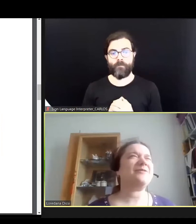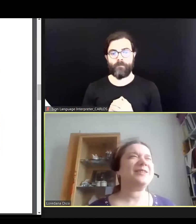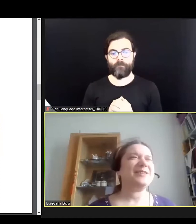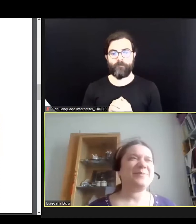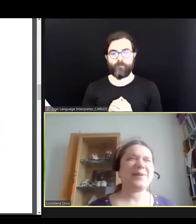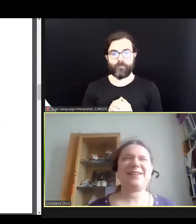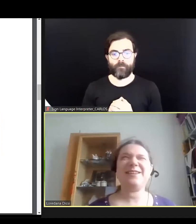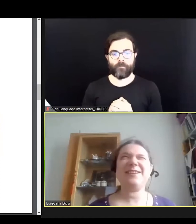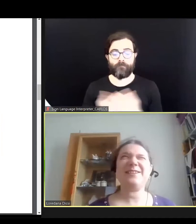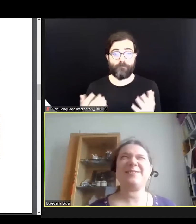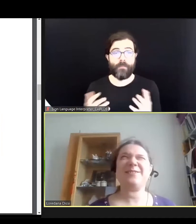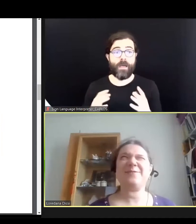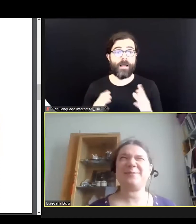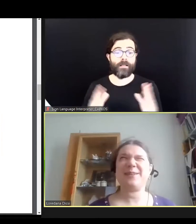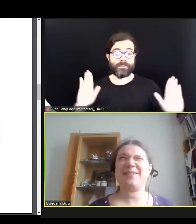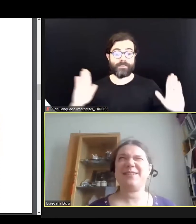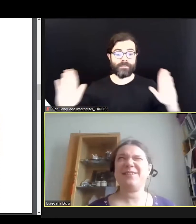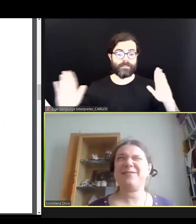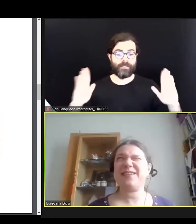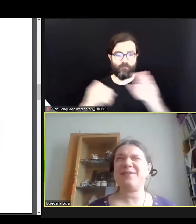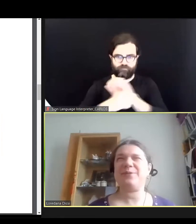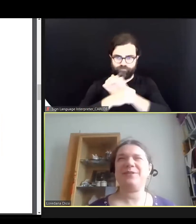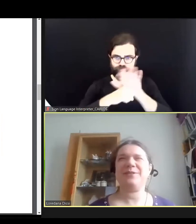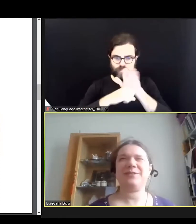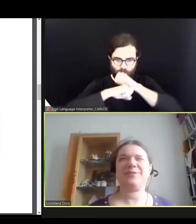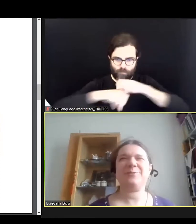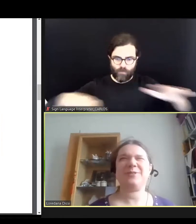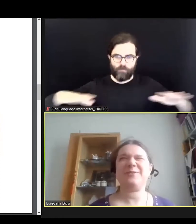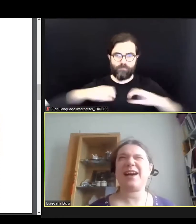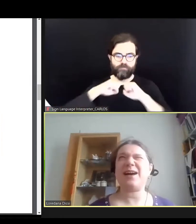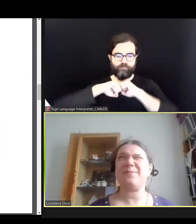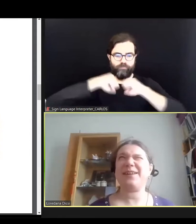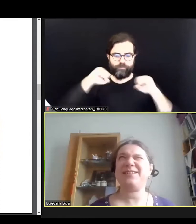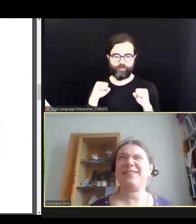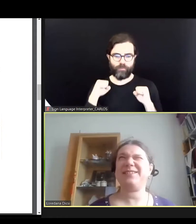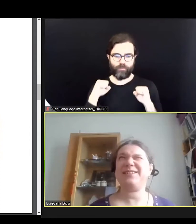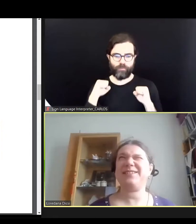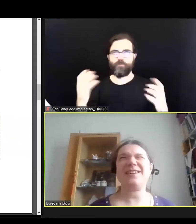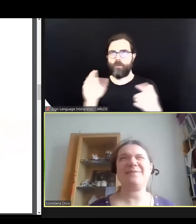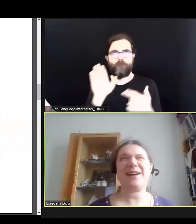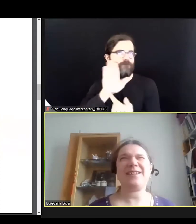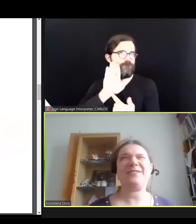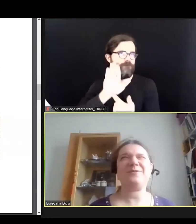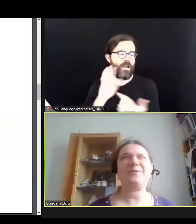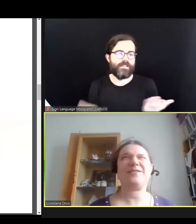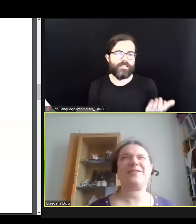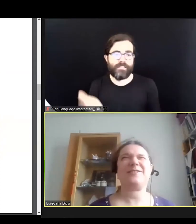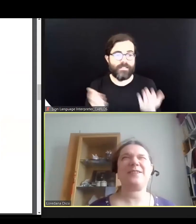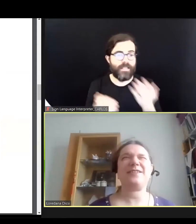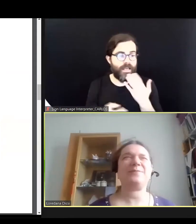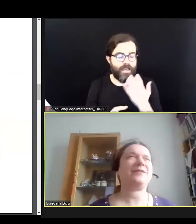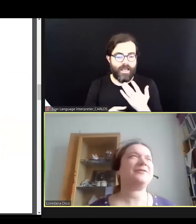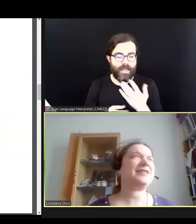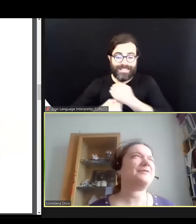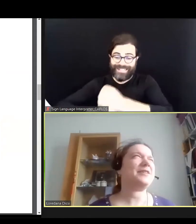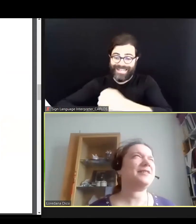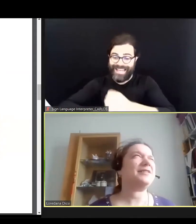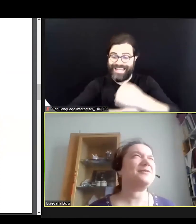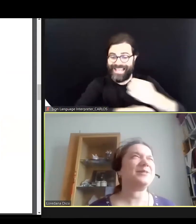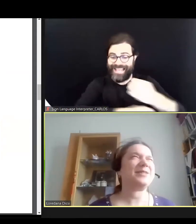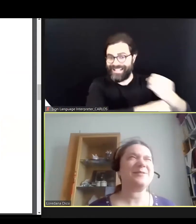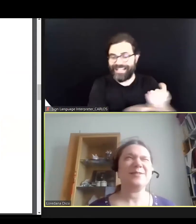financial and human support. Because, okay, you have the platform, you are able